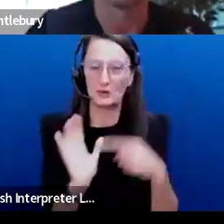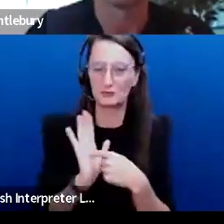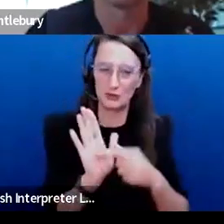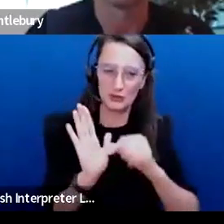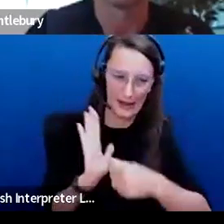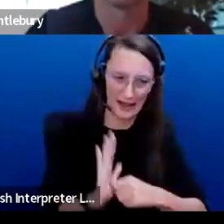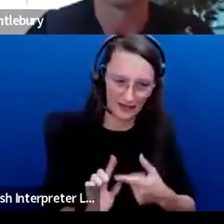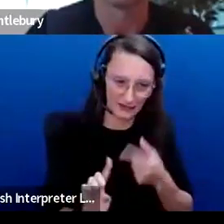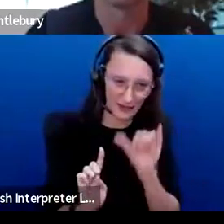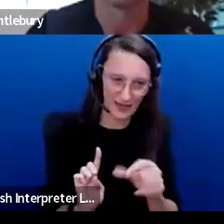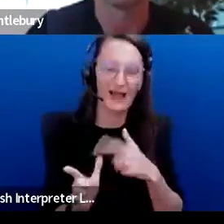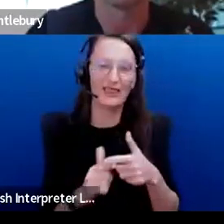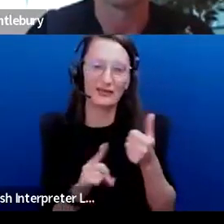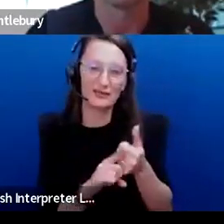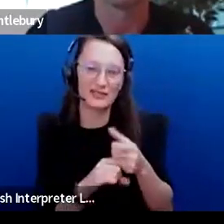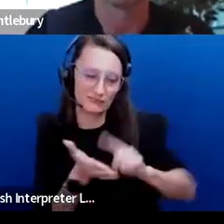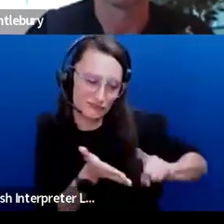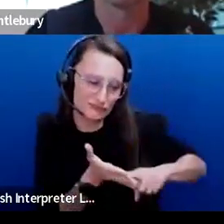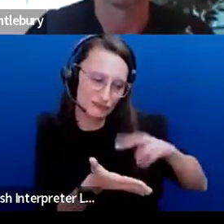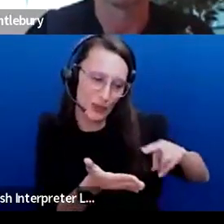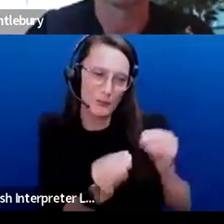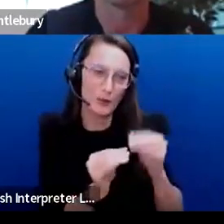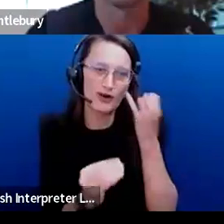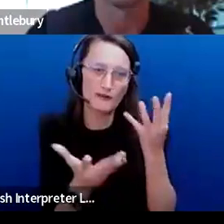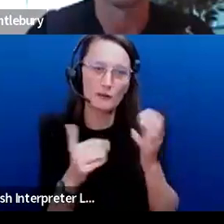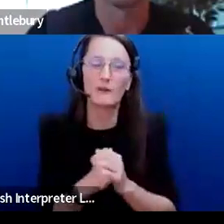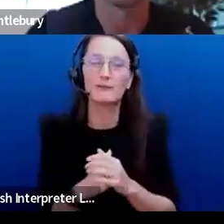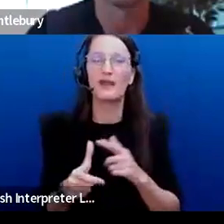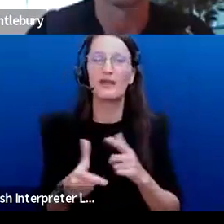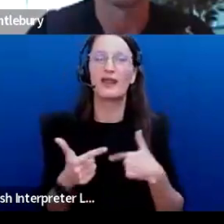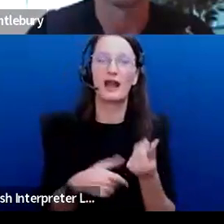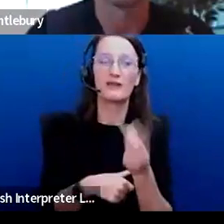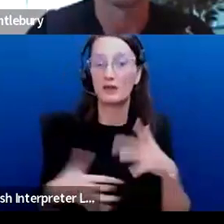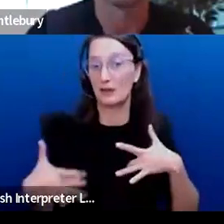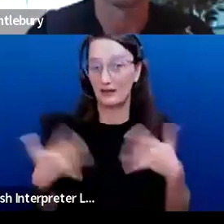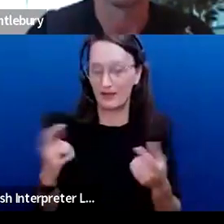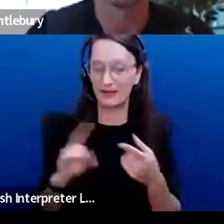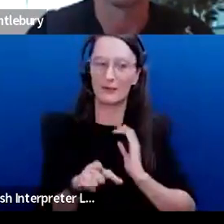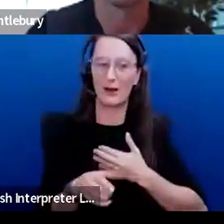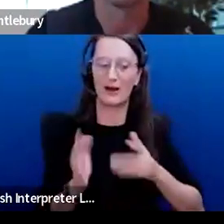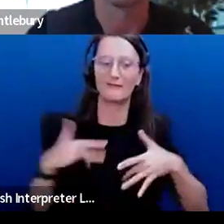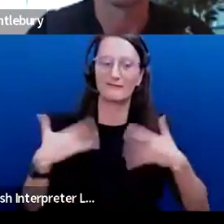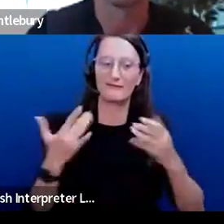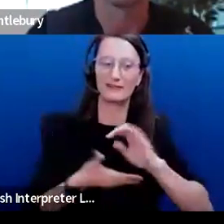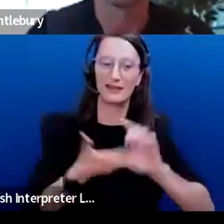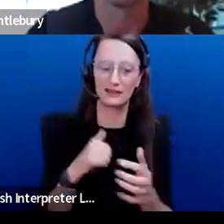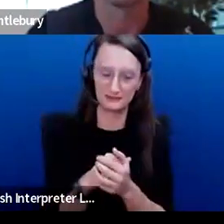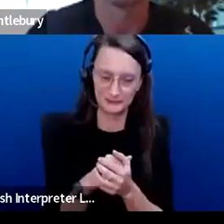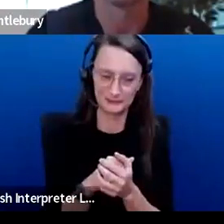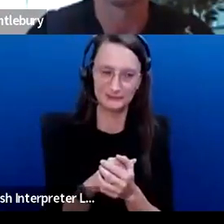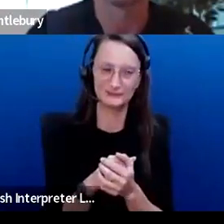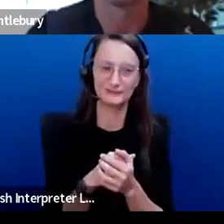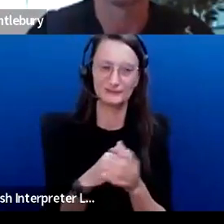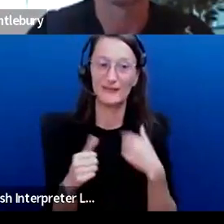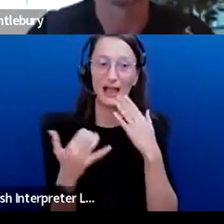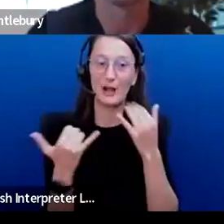some further research on that and reading if you'd like. And then we also just have a couple of events from our events calendar. So I am going to make Michael